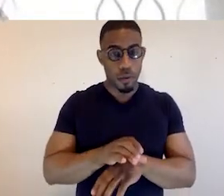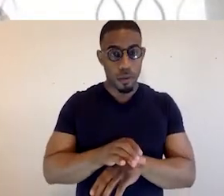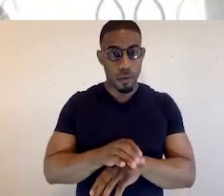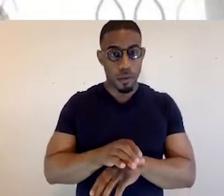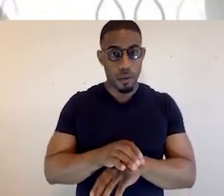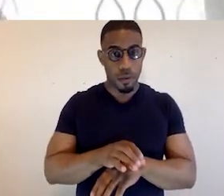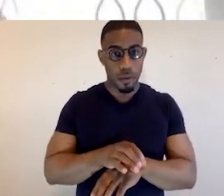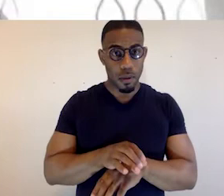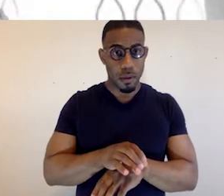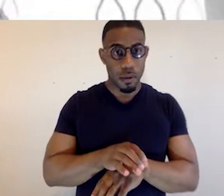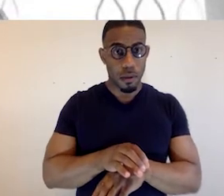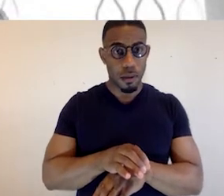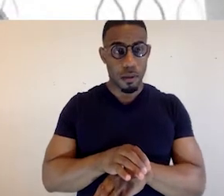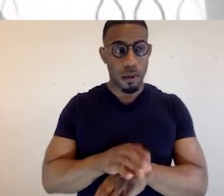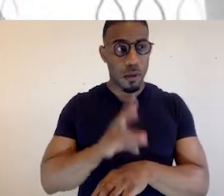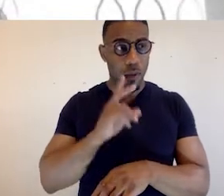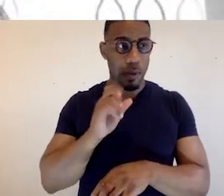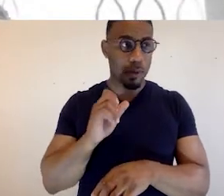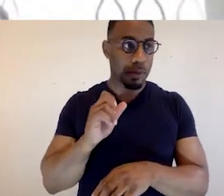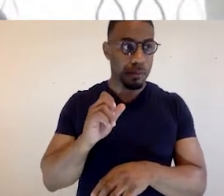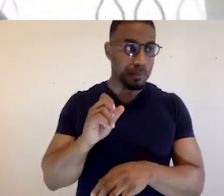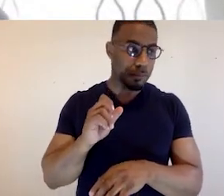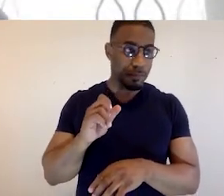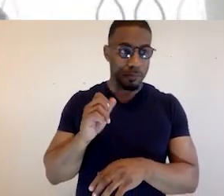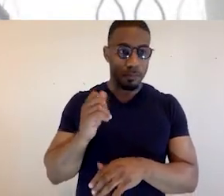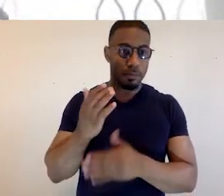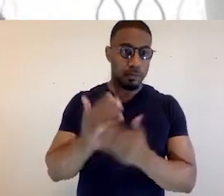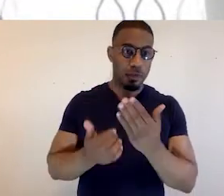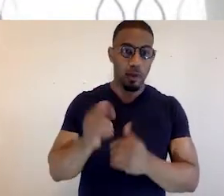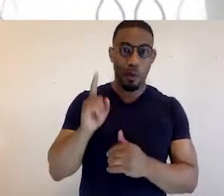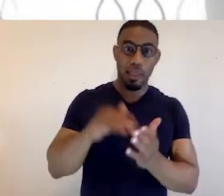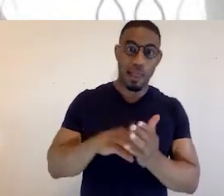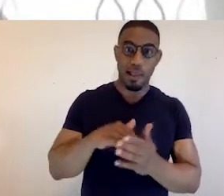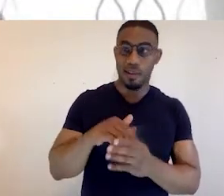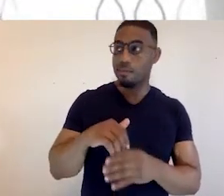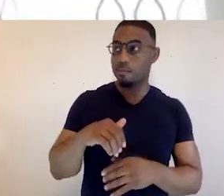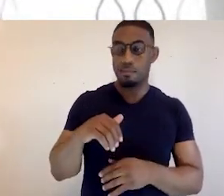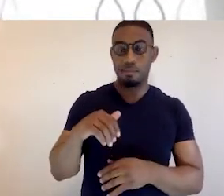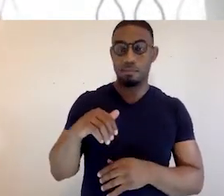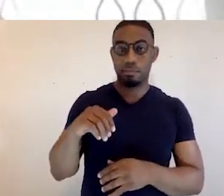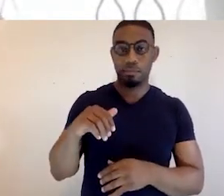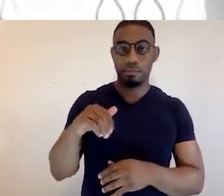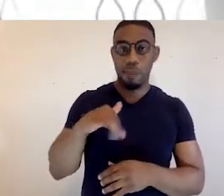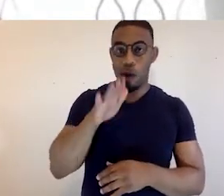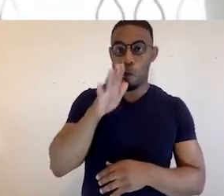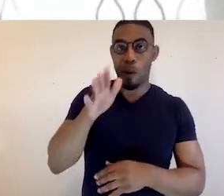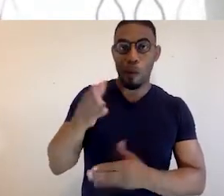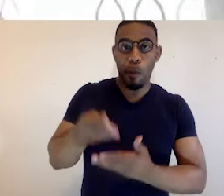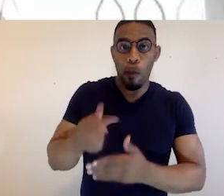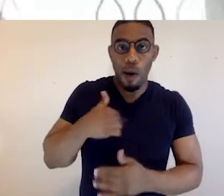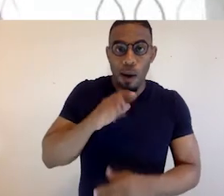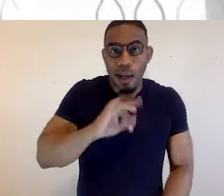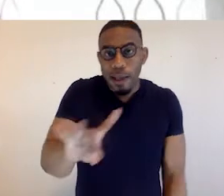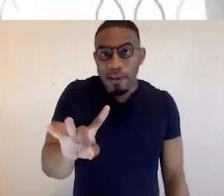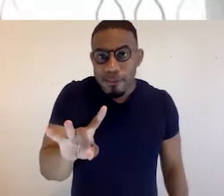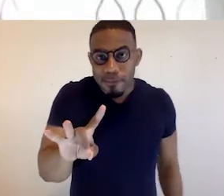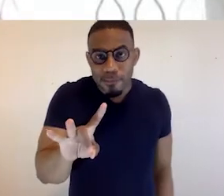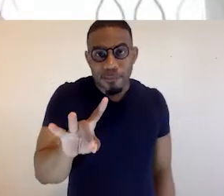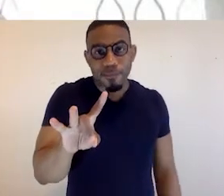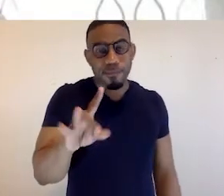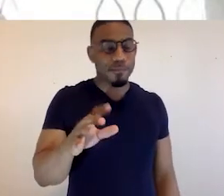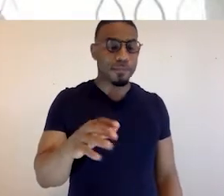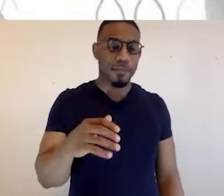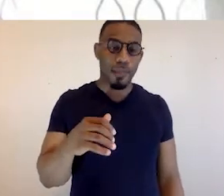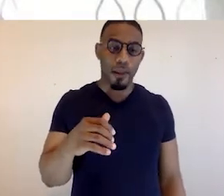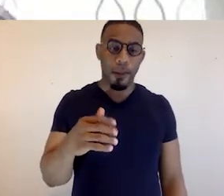uh, was a Tandy 1000 that my grandmother brought me um, when I was 8, and